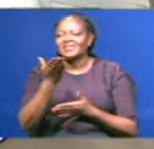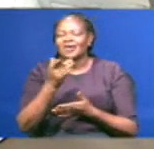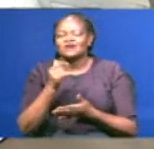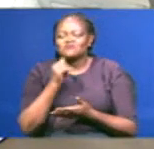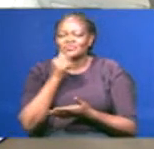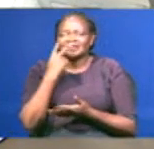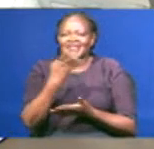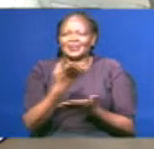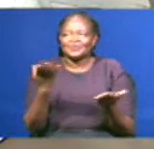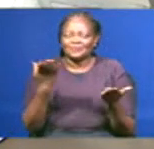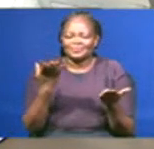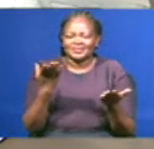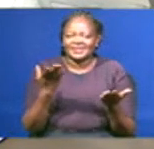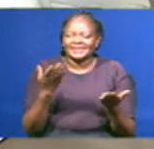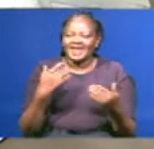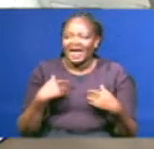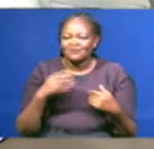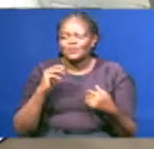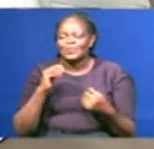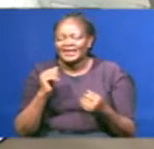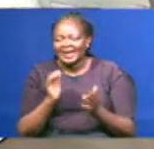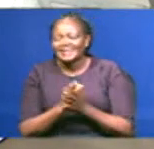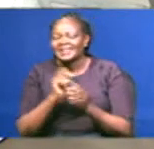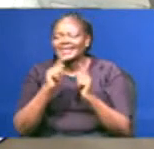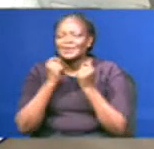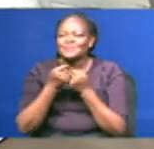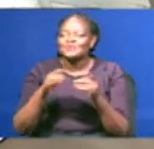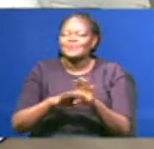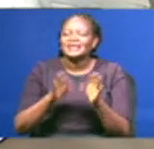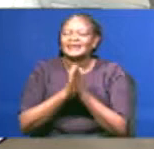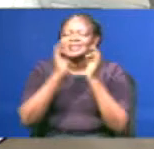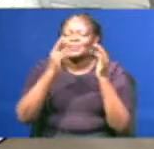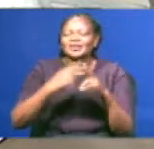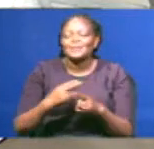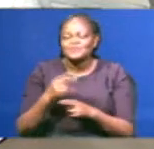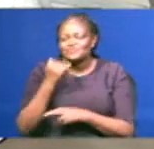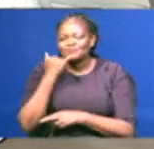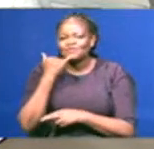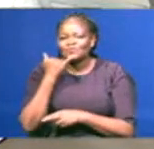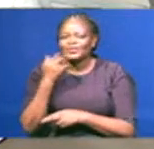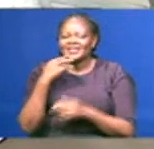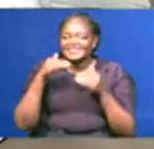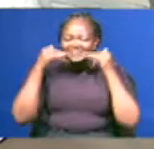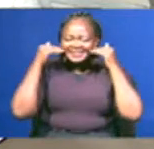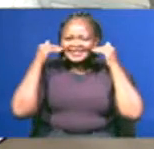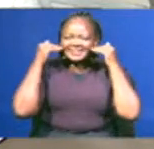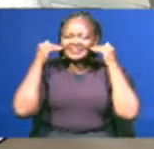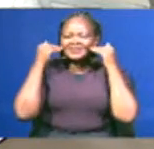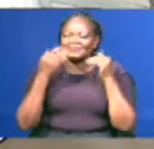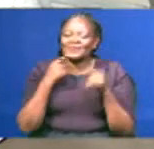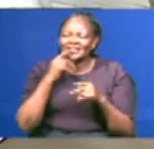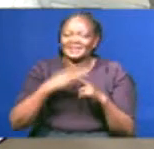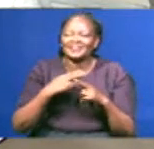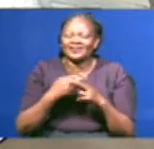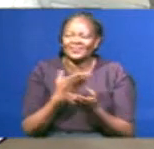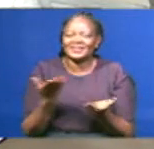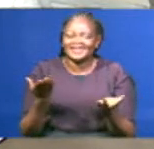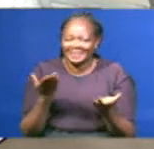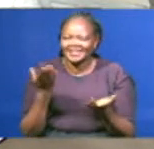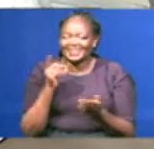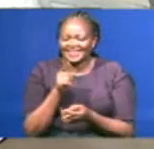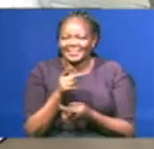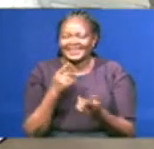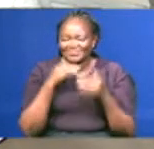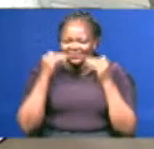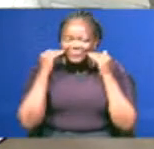them, Mika and the rest of the team, and our sign language interpreter. I want to see her smile before I mention her name. There she is. There she's